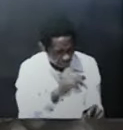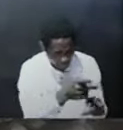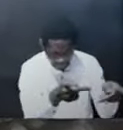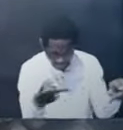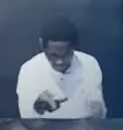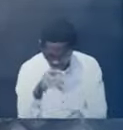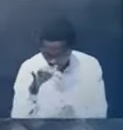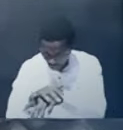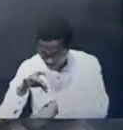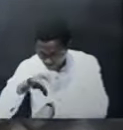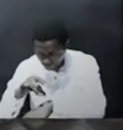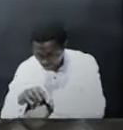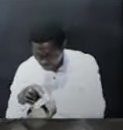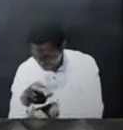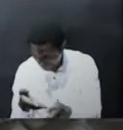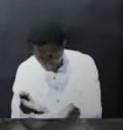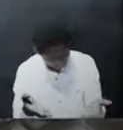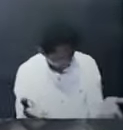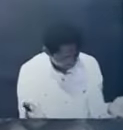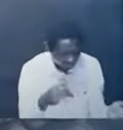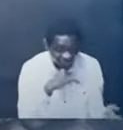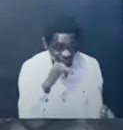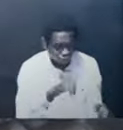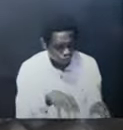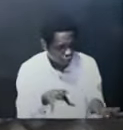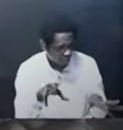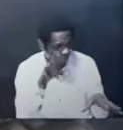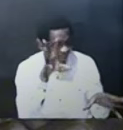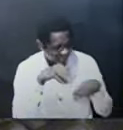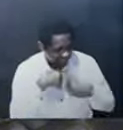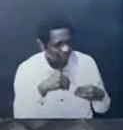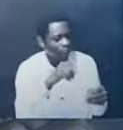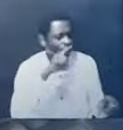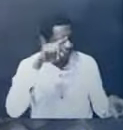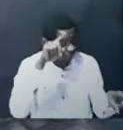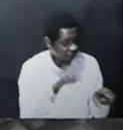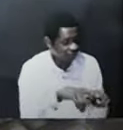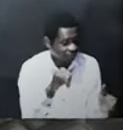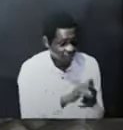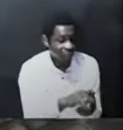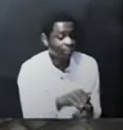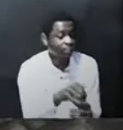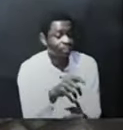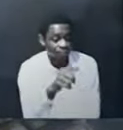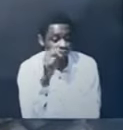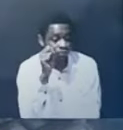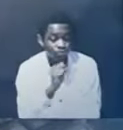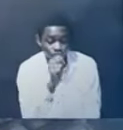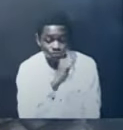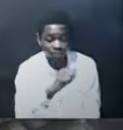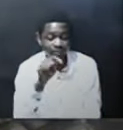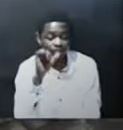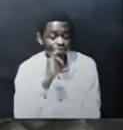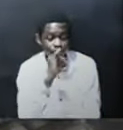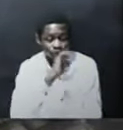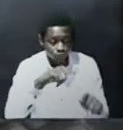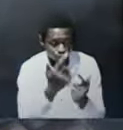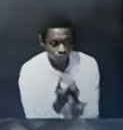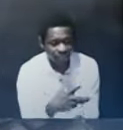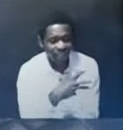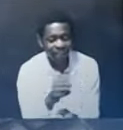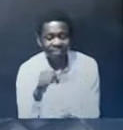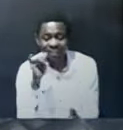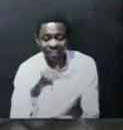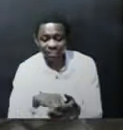earth that has not admitted this tribe of men and is not possessed by it. Yuda for shiti